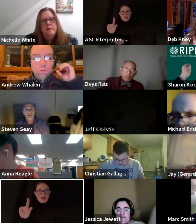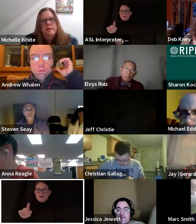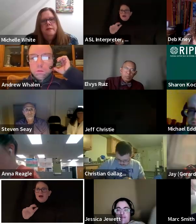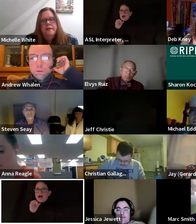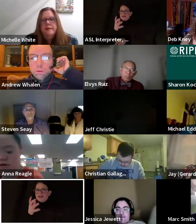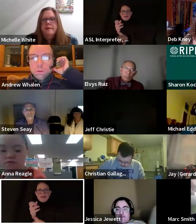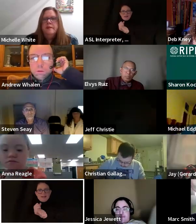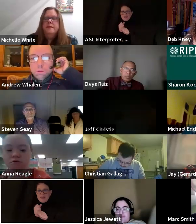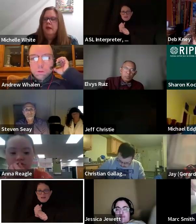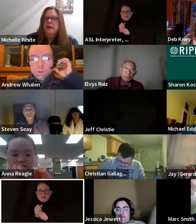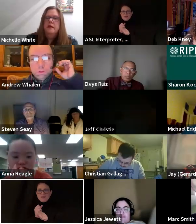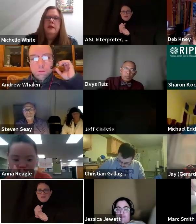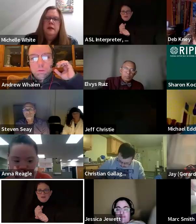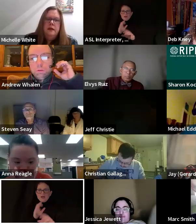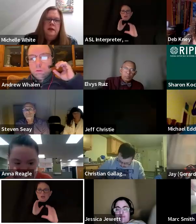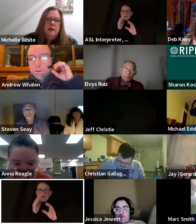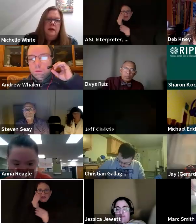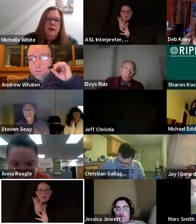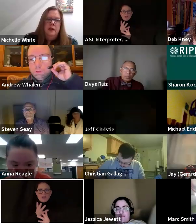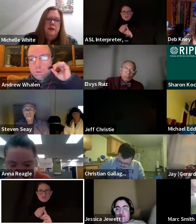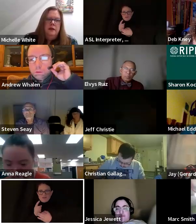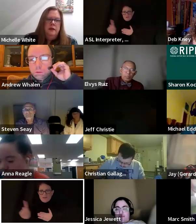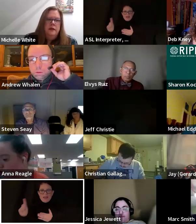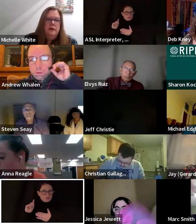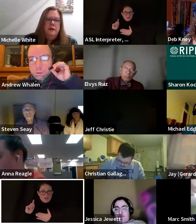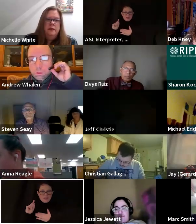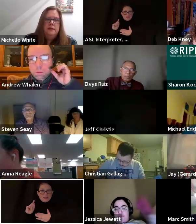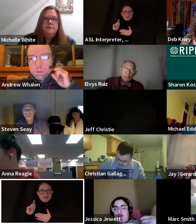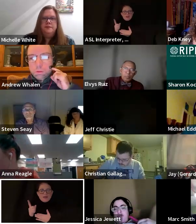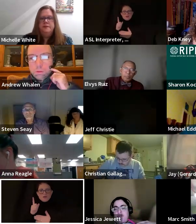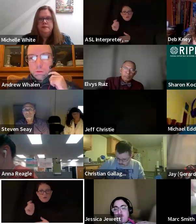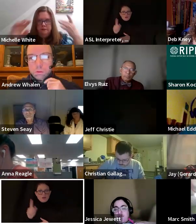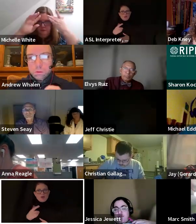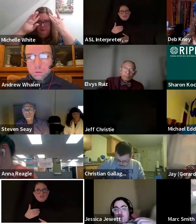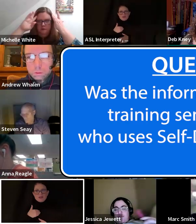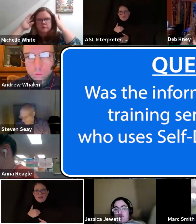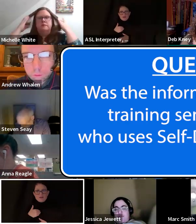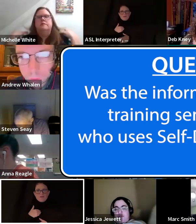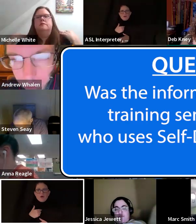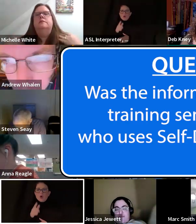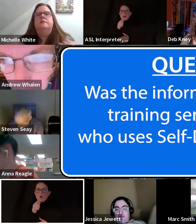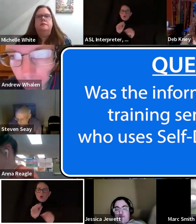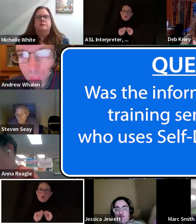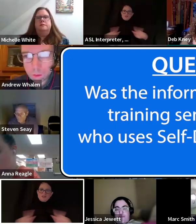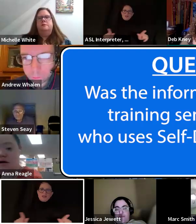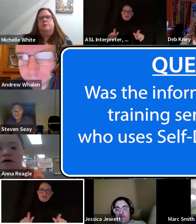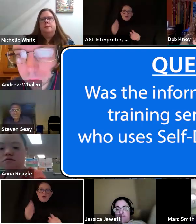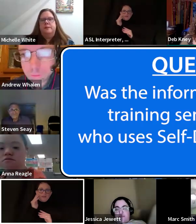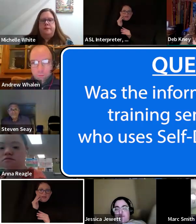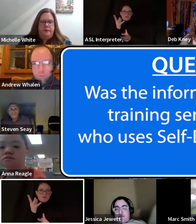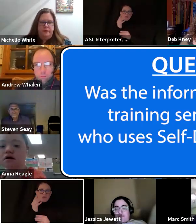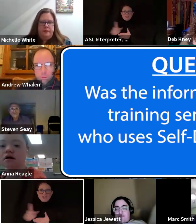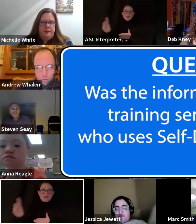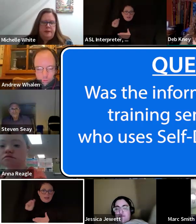didn't receive the communication from last week. And that was actually one of my questions is who pushed out that